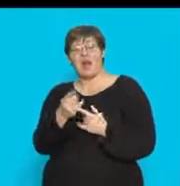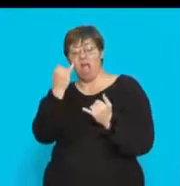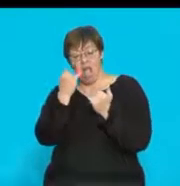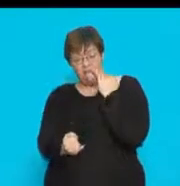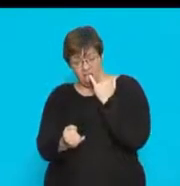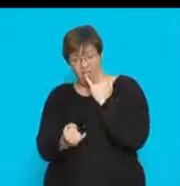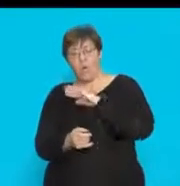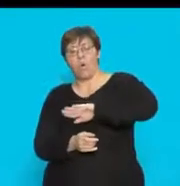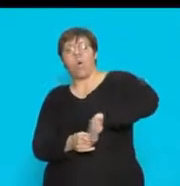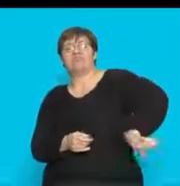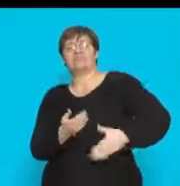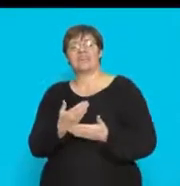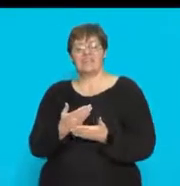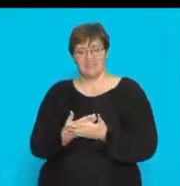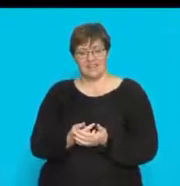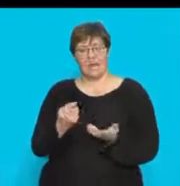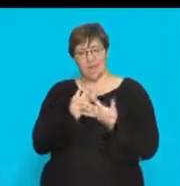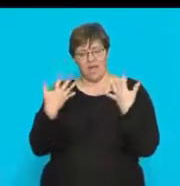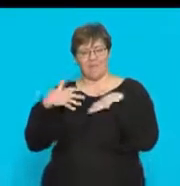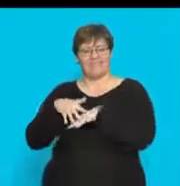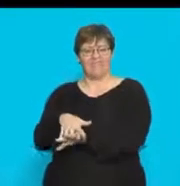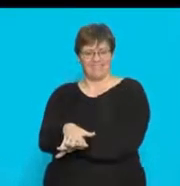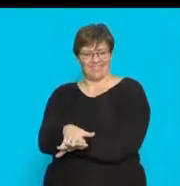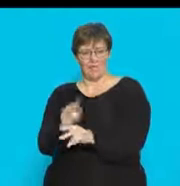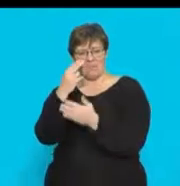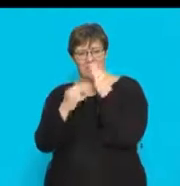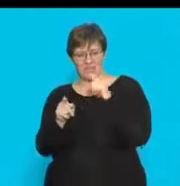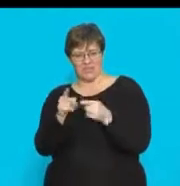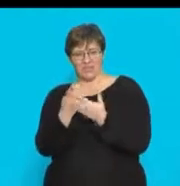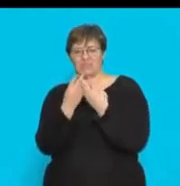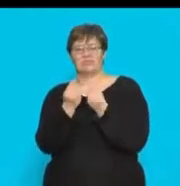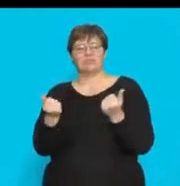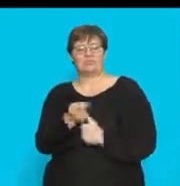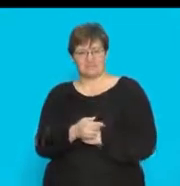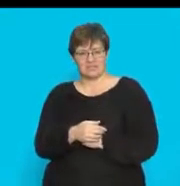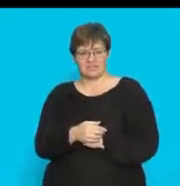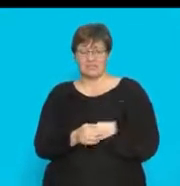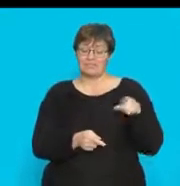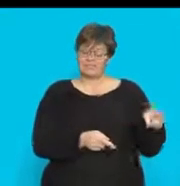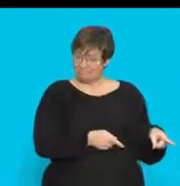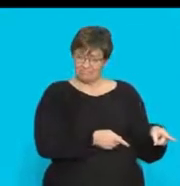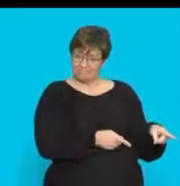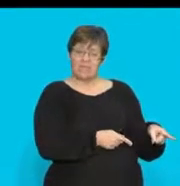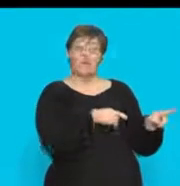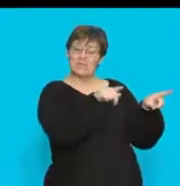we can eradicate. We don't pass it on, and it's gone. Whereas in mitosis, we definitely,